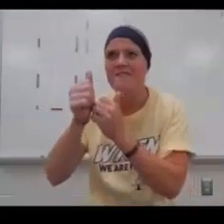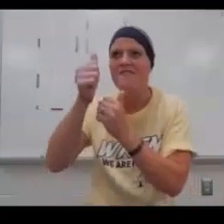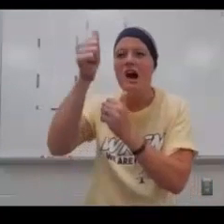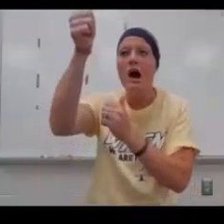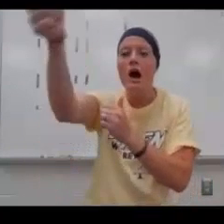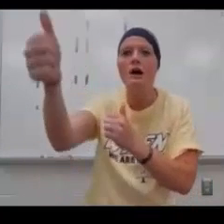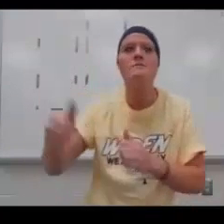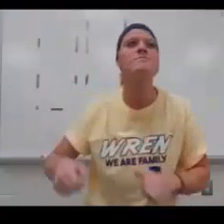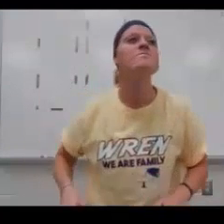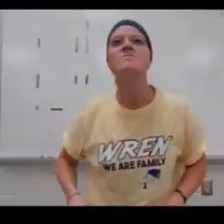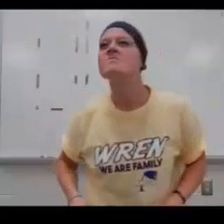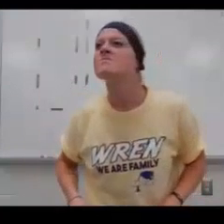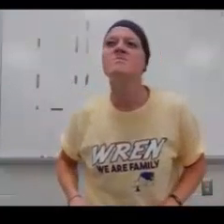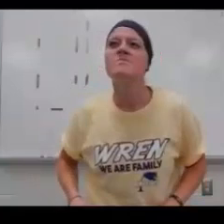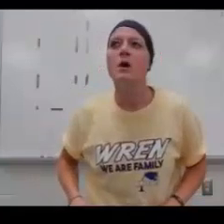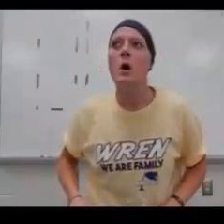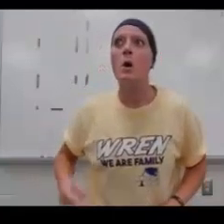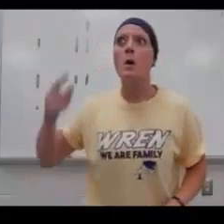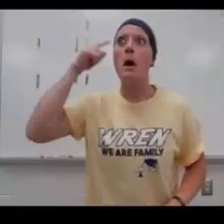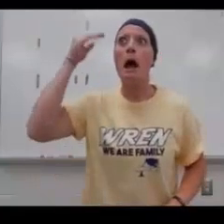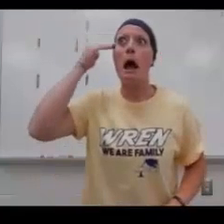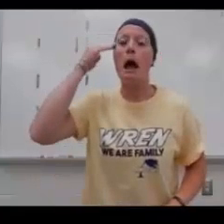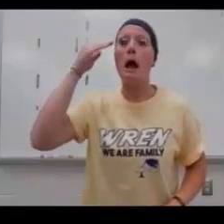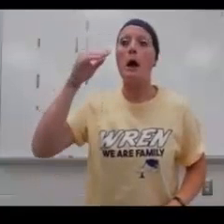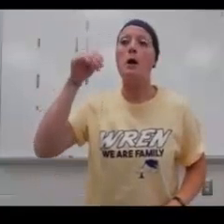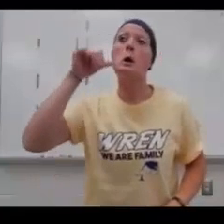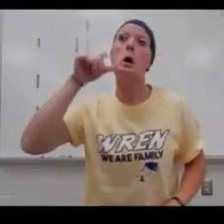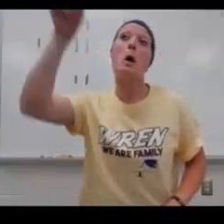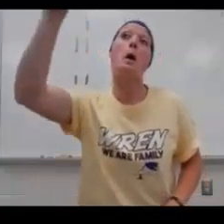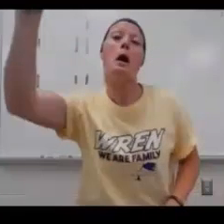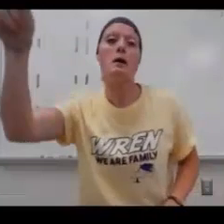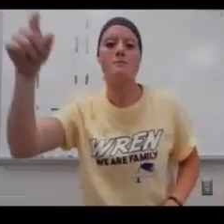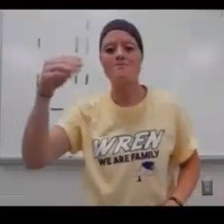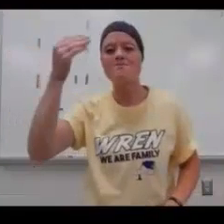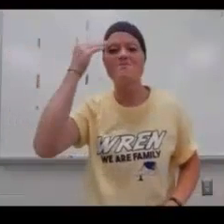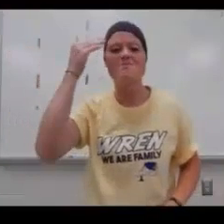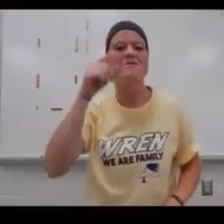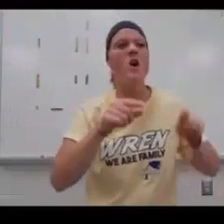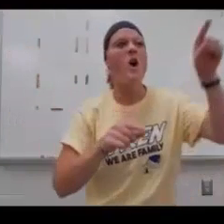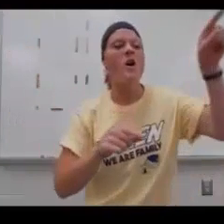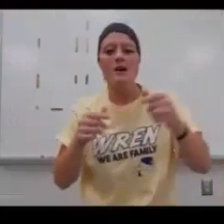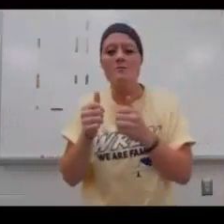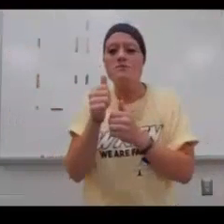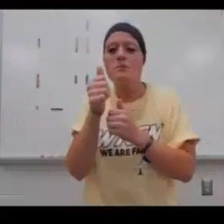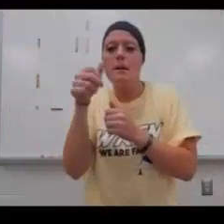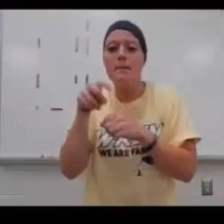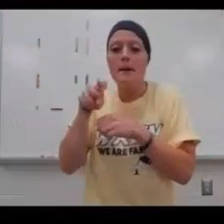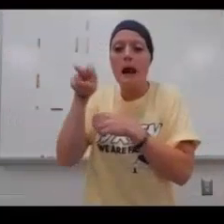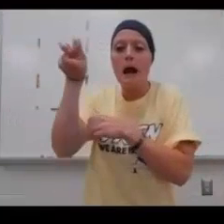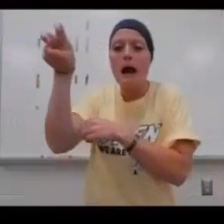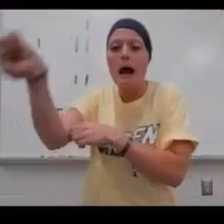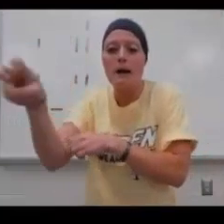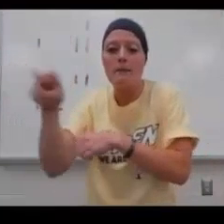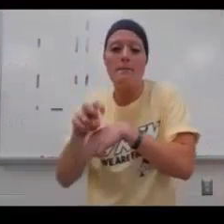can search. They can sniff things far, far away. And they could know if there's someone